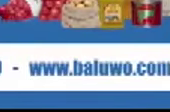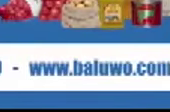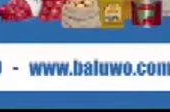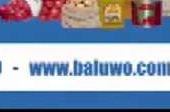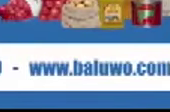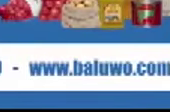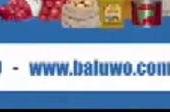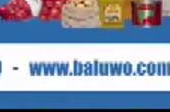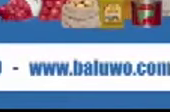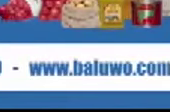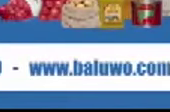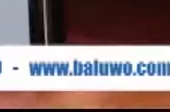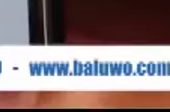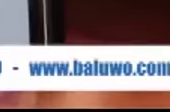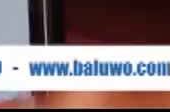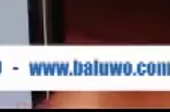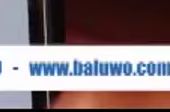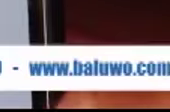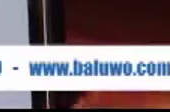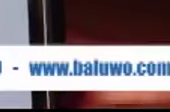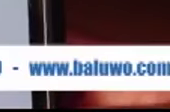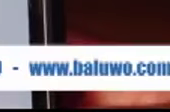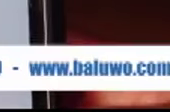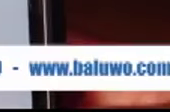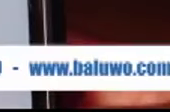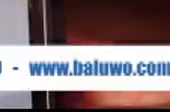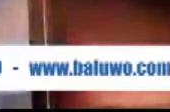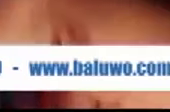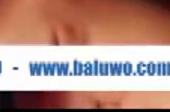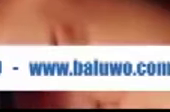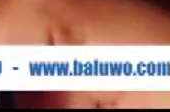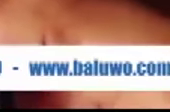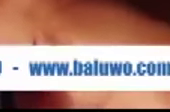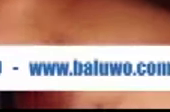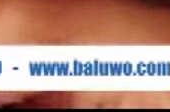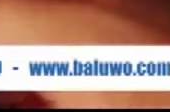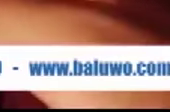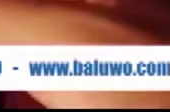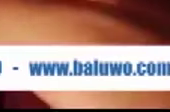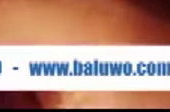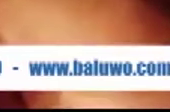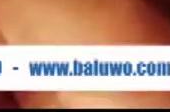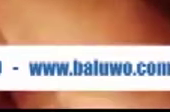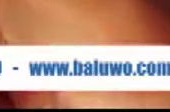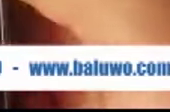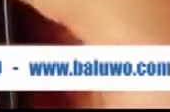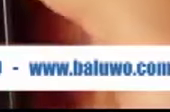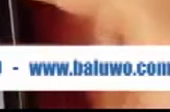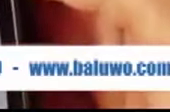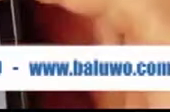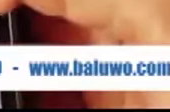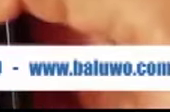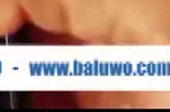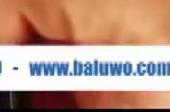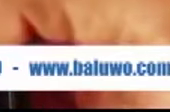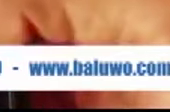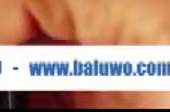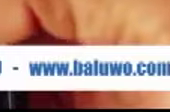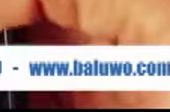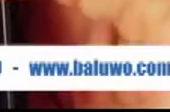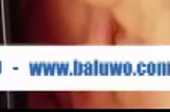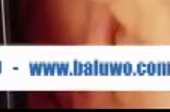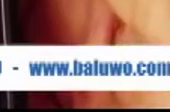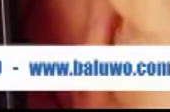skadi java la umpita de ko webi etu google account ma joni data ton wada download app mabbe on ayay kala ko humpi ma e mabbe